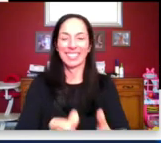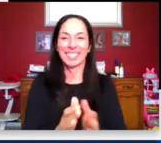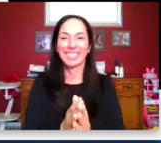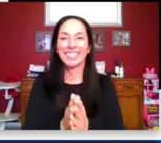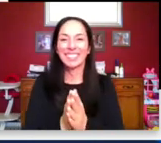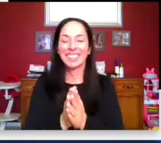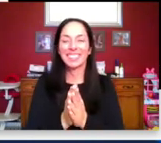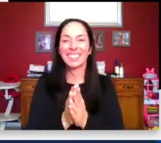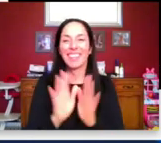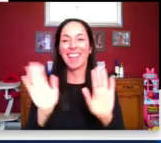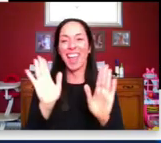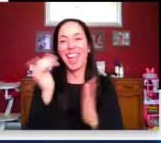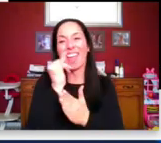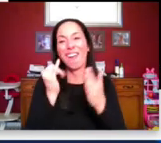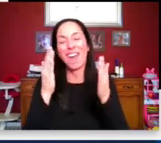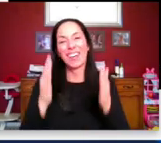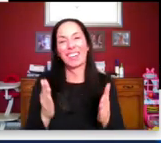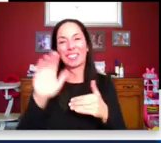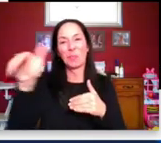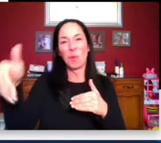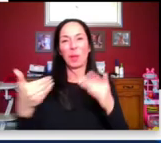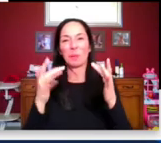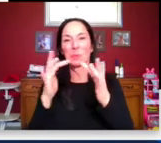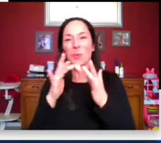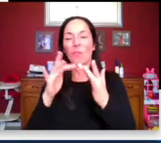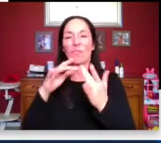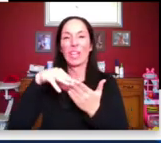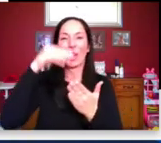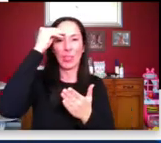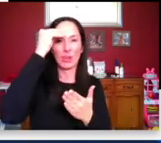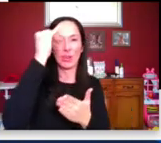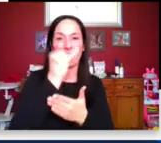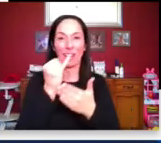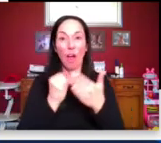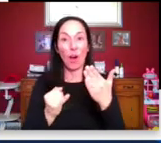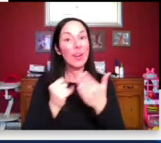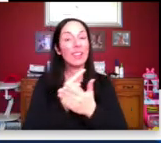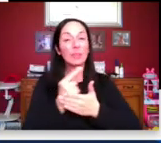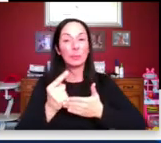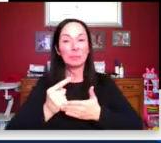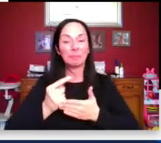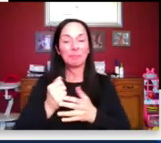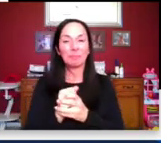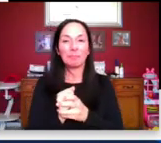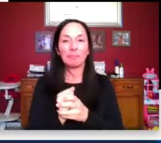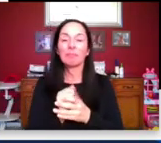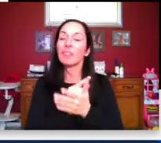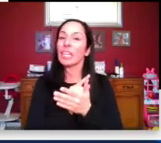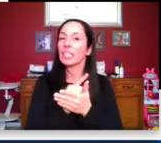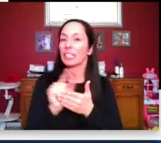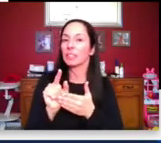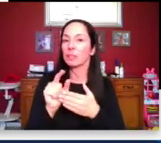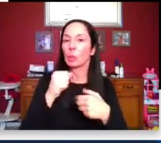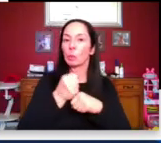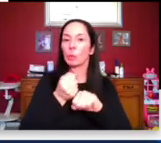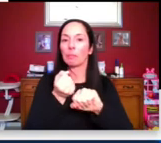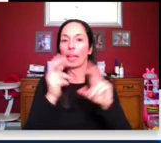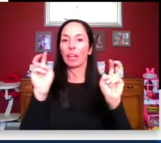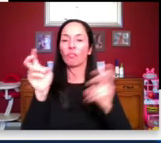Hi artists, welcome to the Learning Art class for the week. This week we are going to create forced